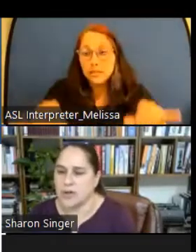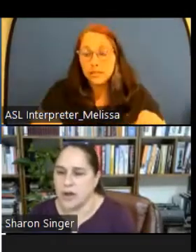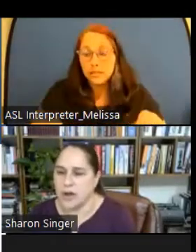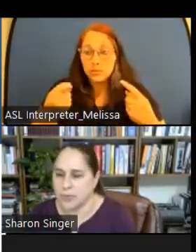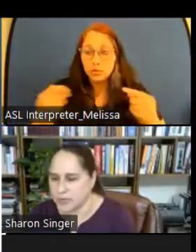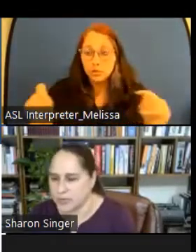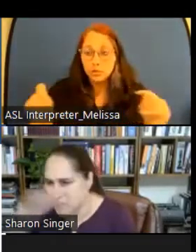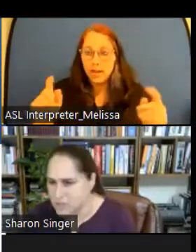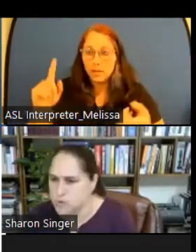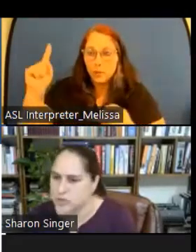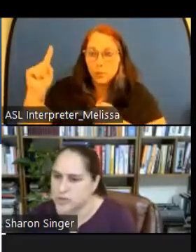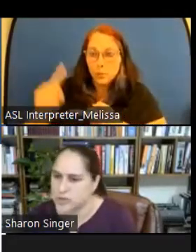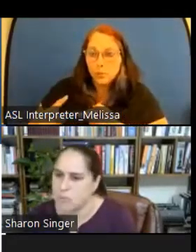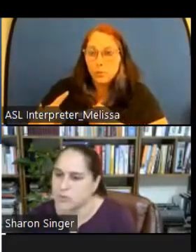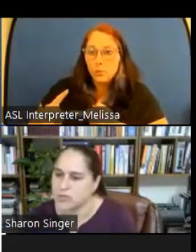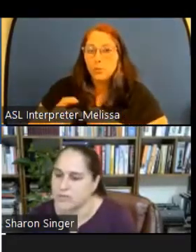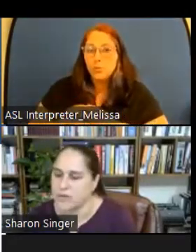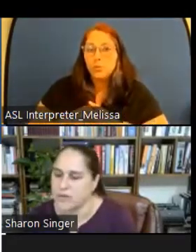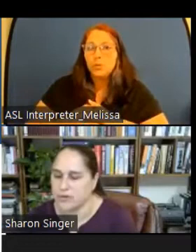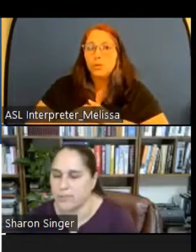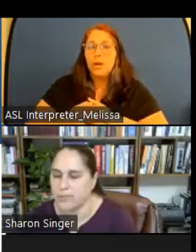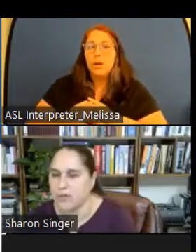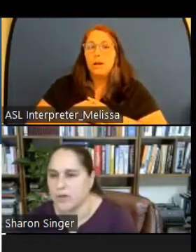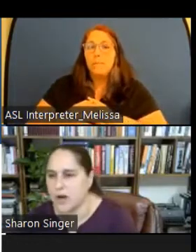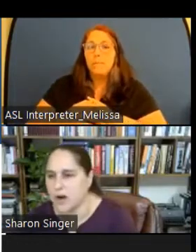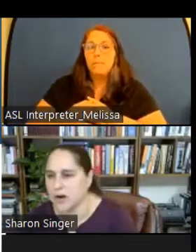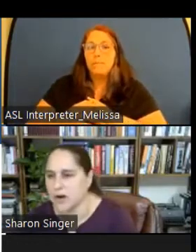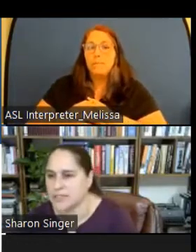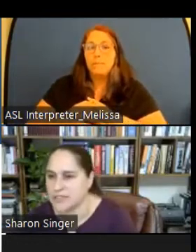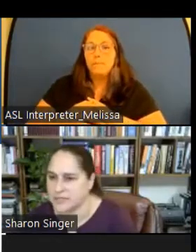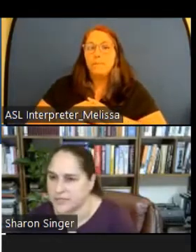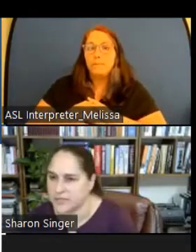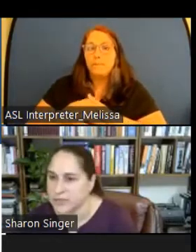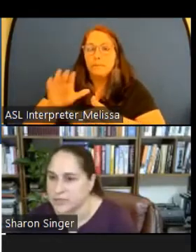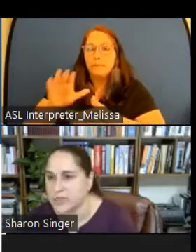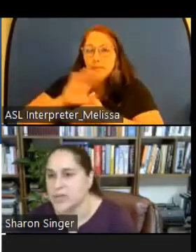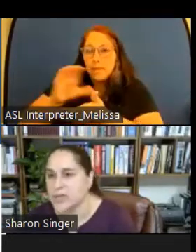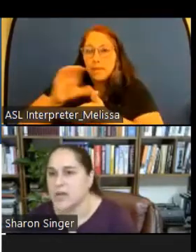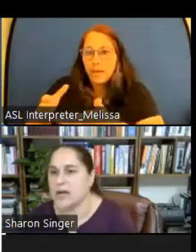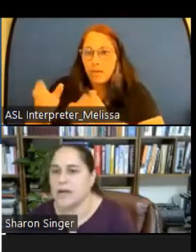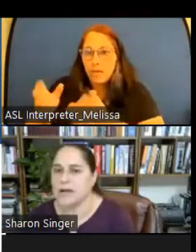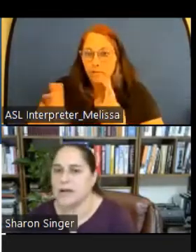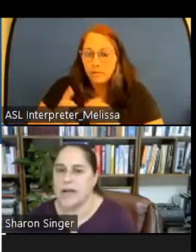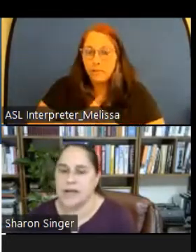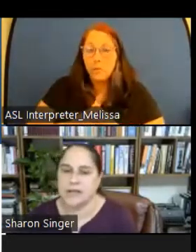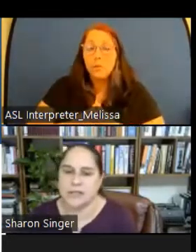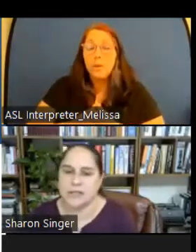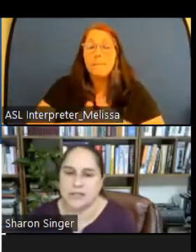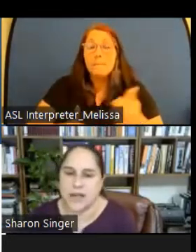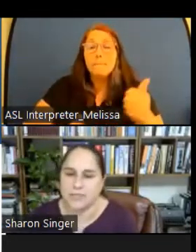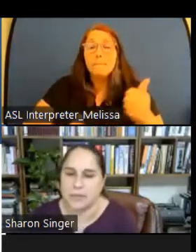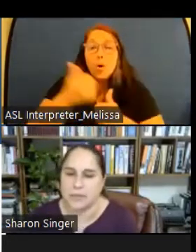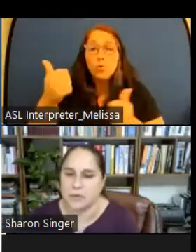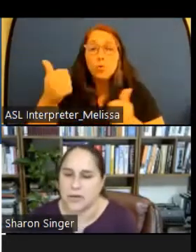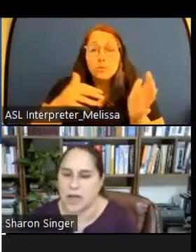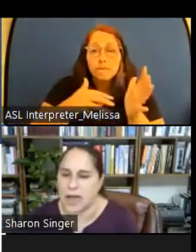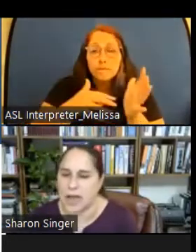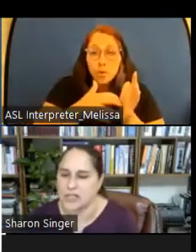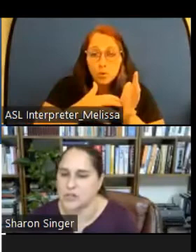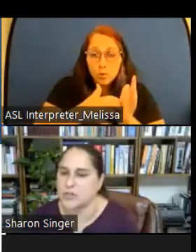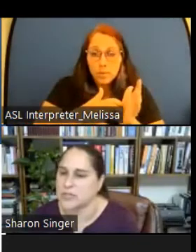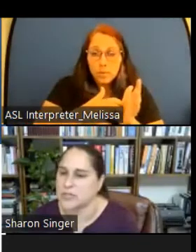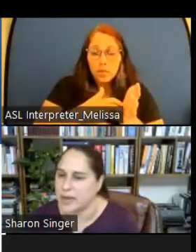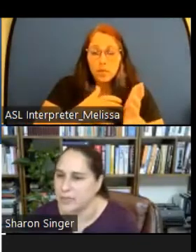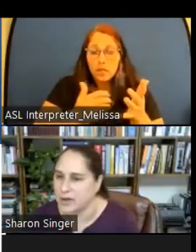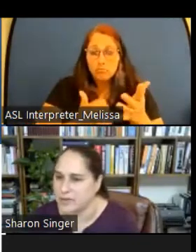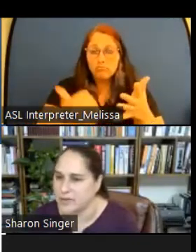both the numbers, make sure that the most vulnerable are assisted first, and that people exit